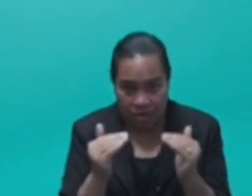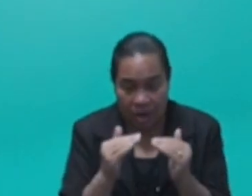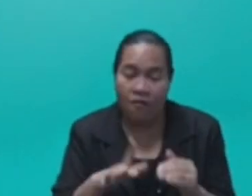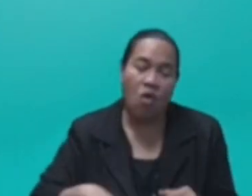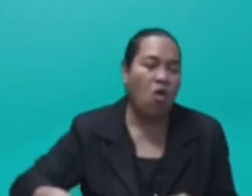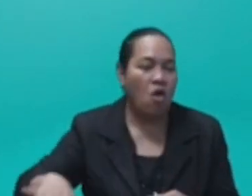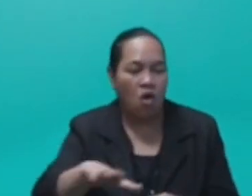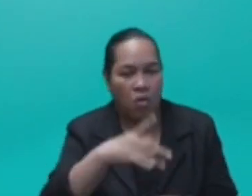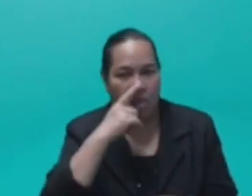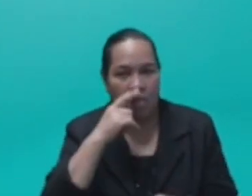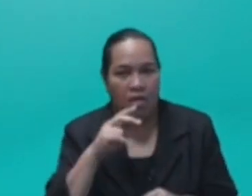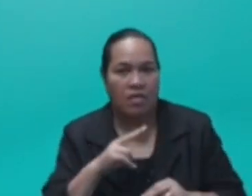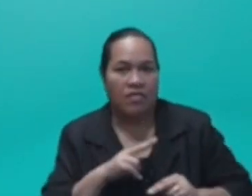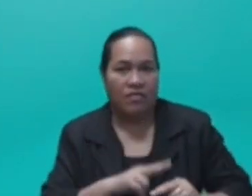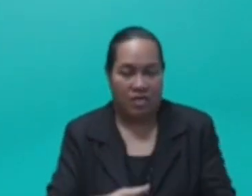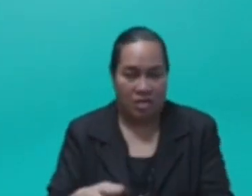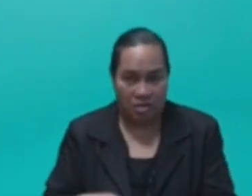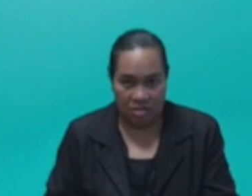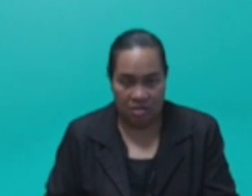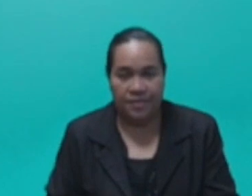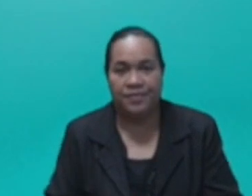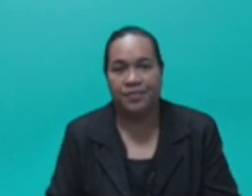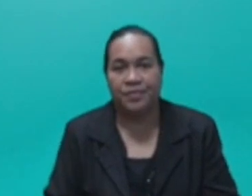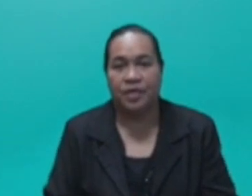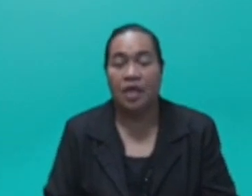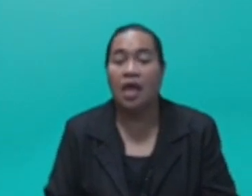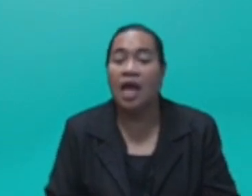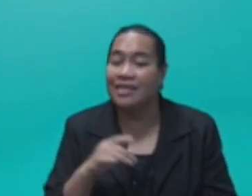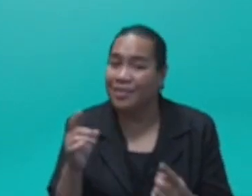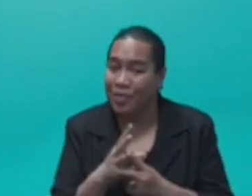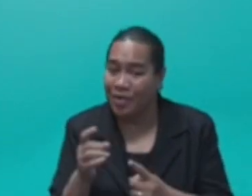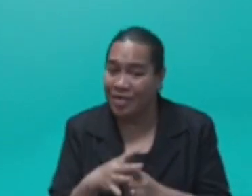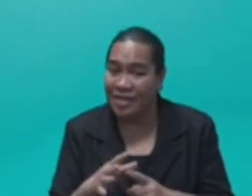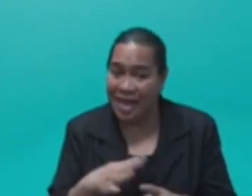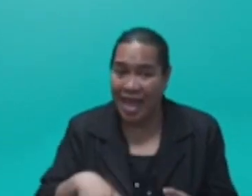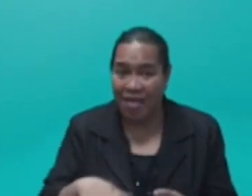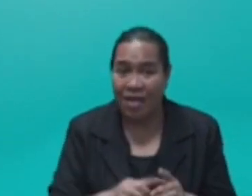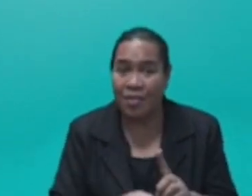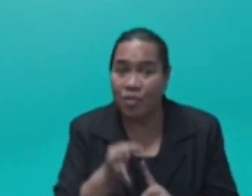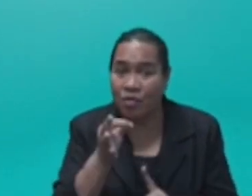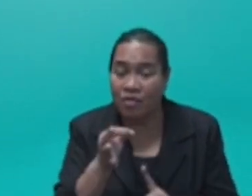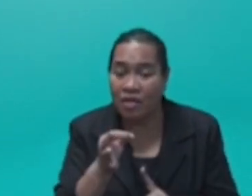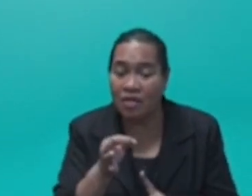all Fijians. Mr. Speaker, sir, a critical area of improvement in case management.